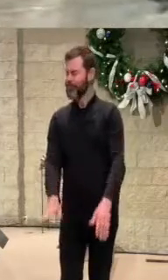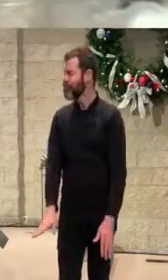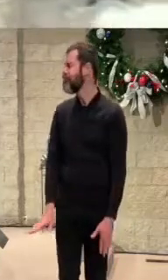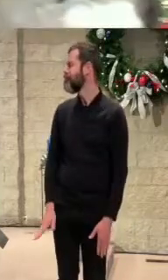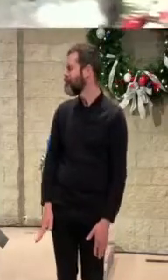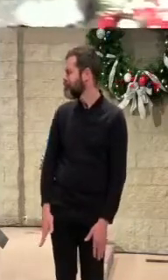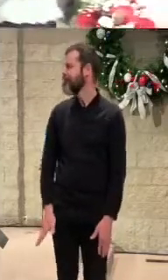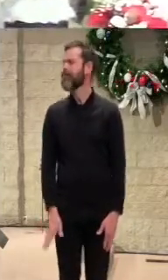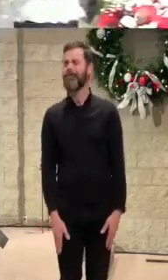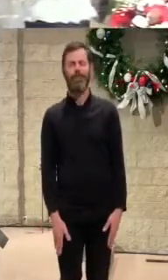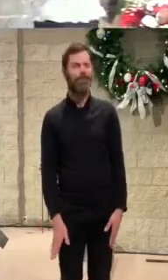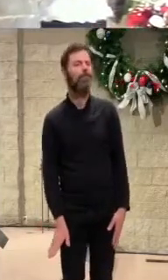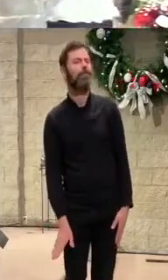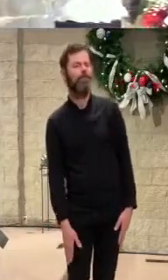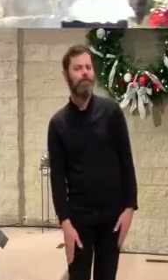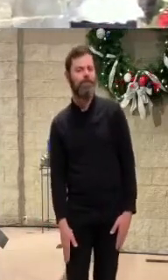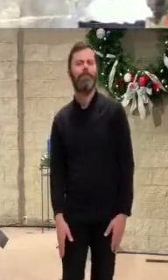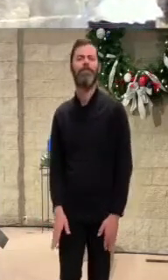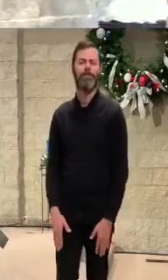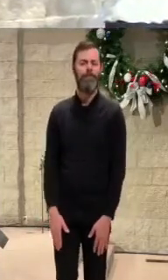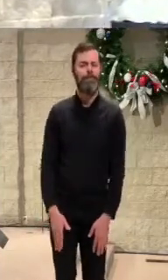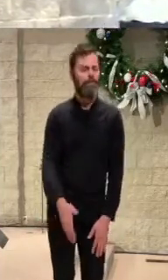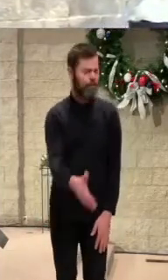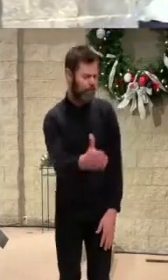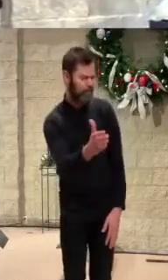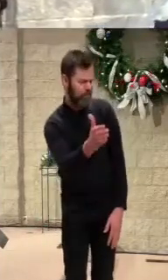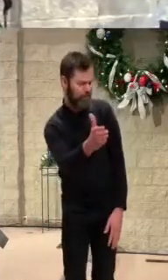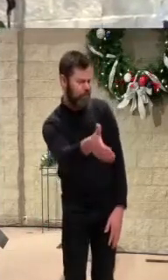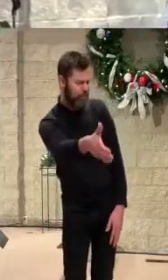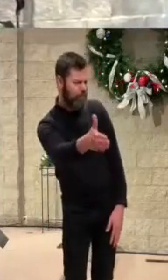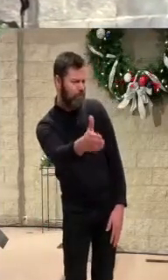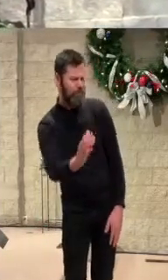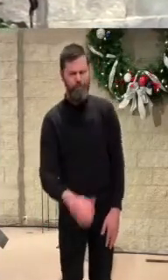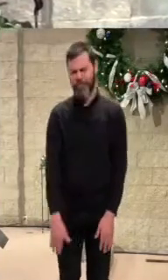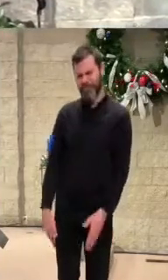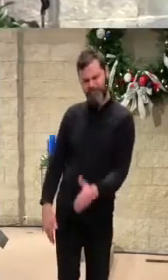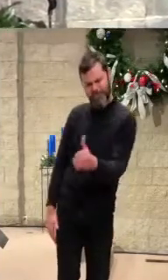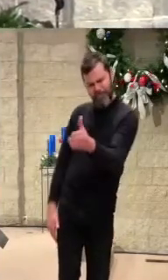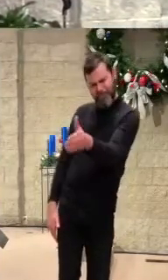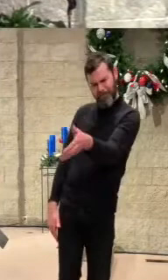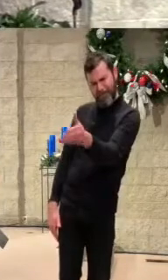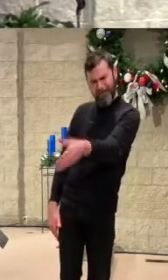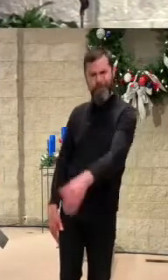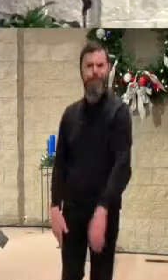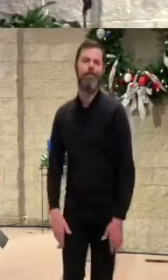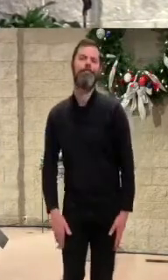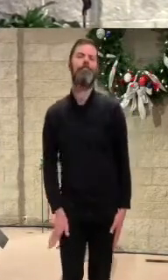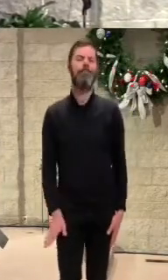Shake a hand, shake a hand.